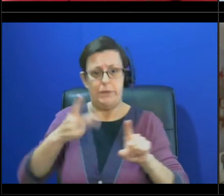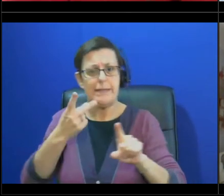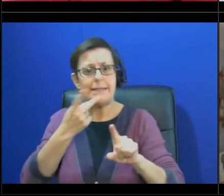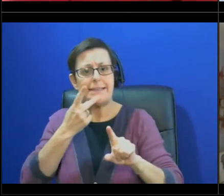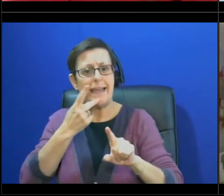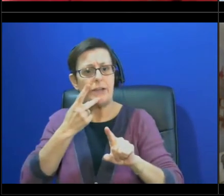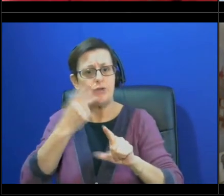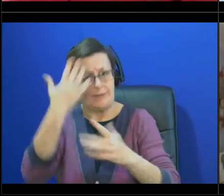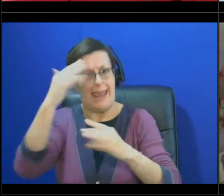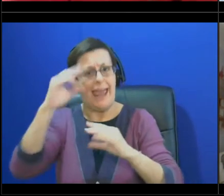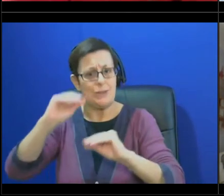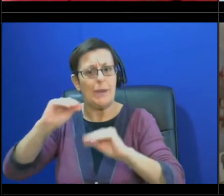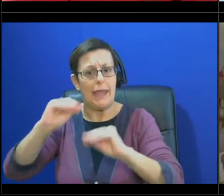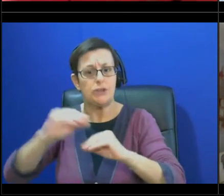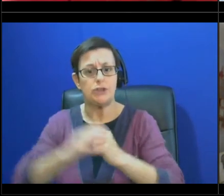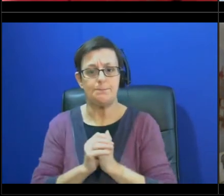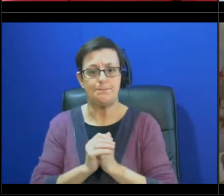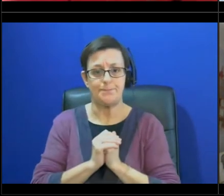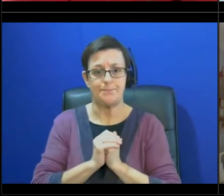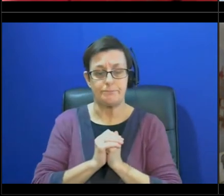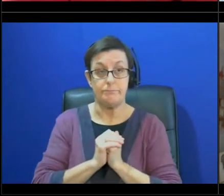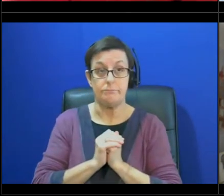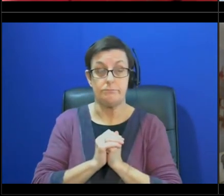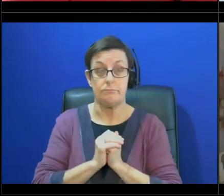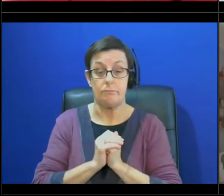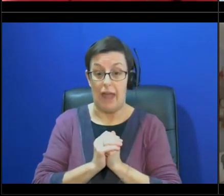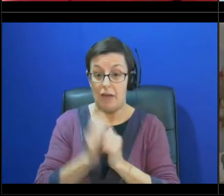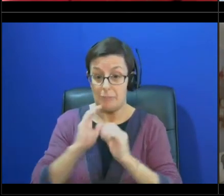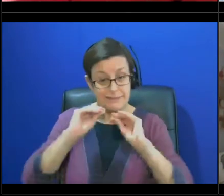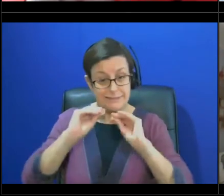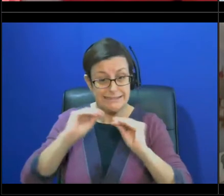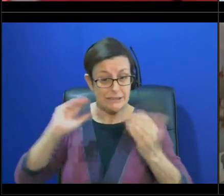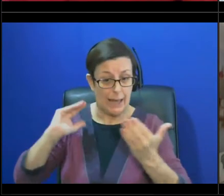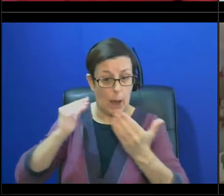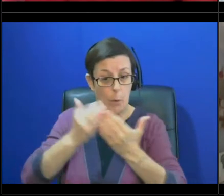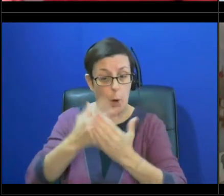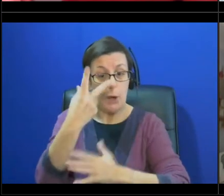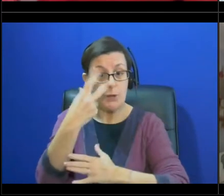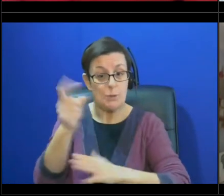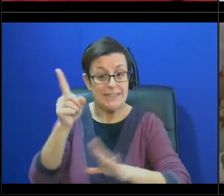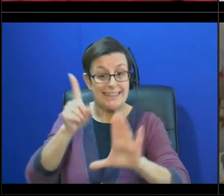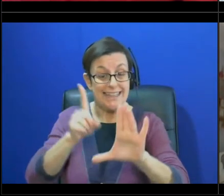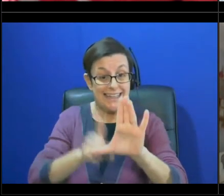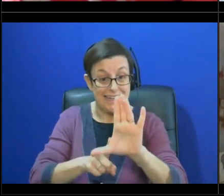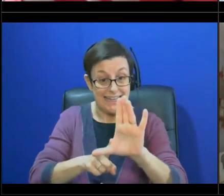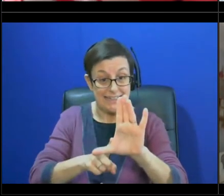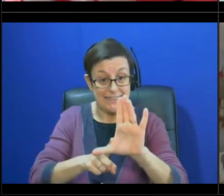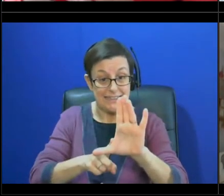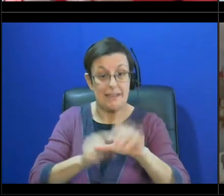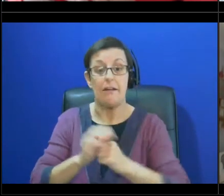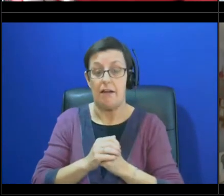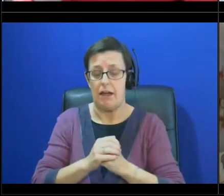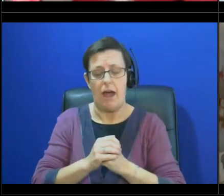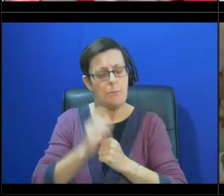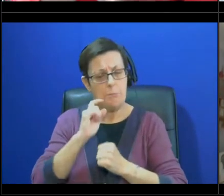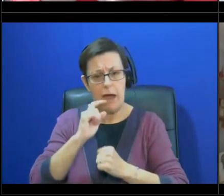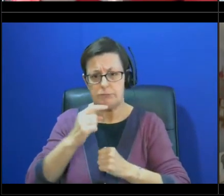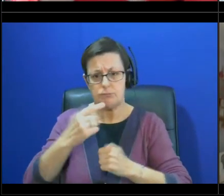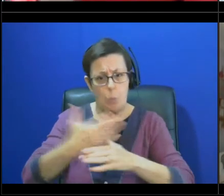level. I've been doing it in the last 20 years now, and I've worked in all range of